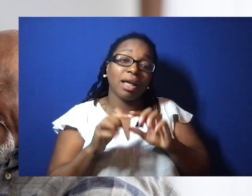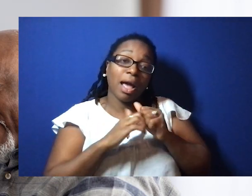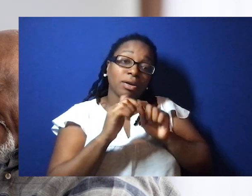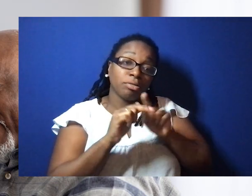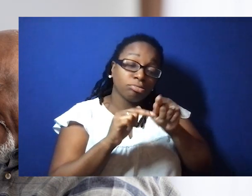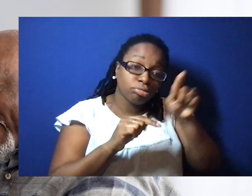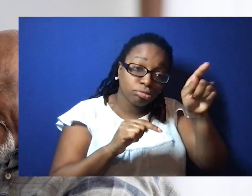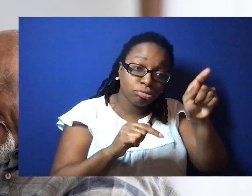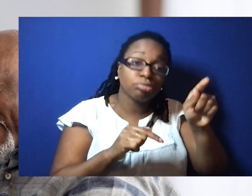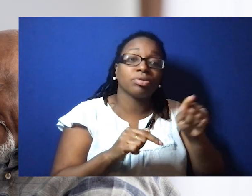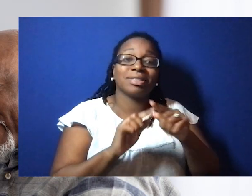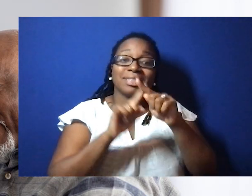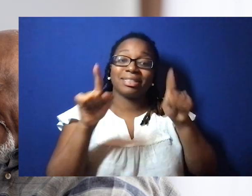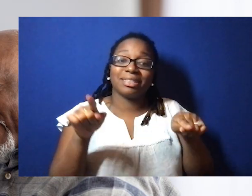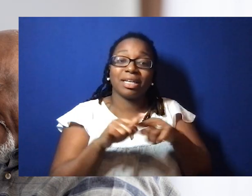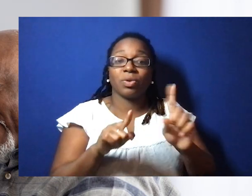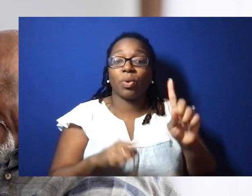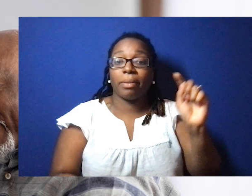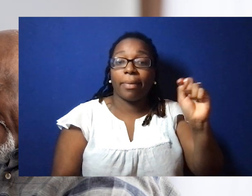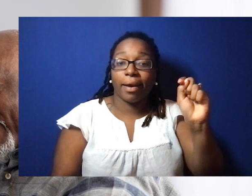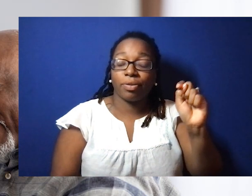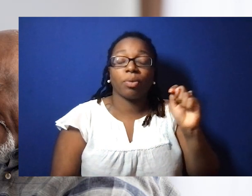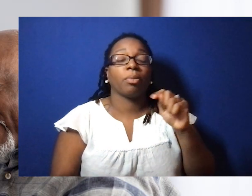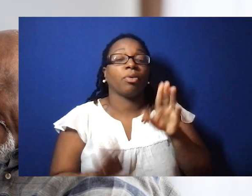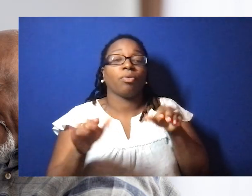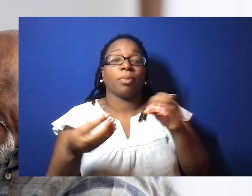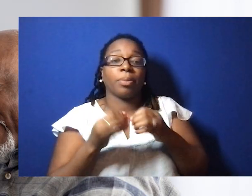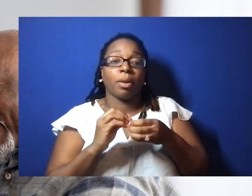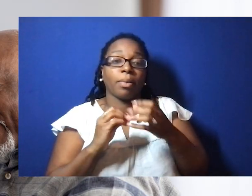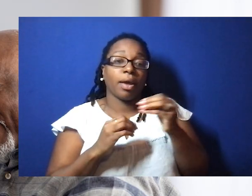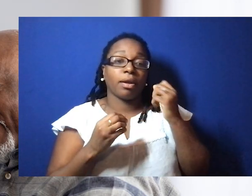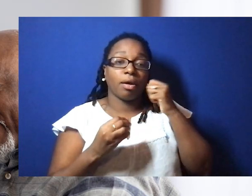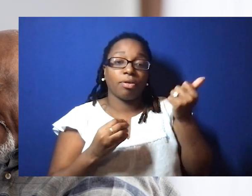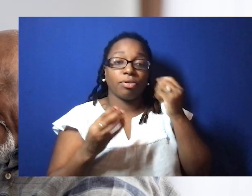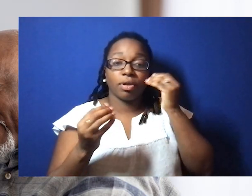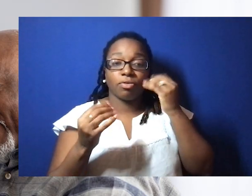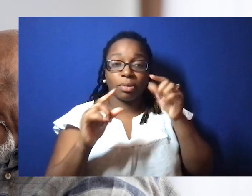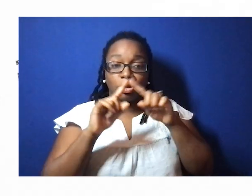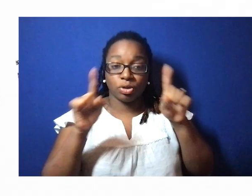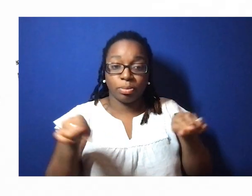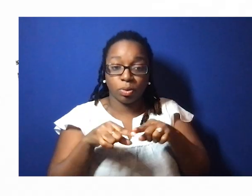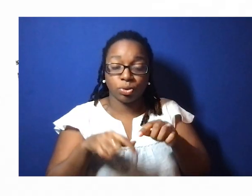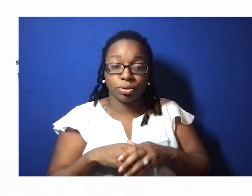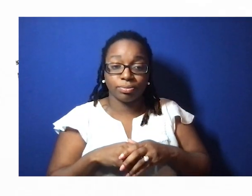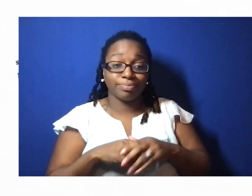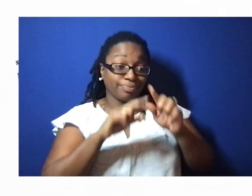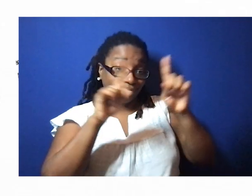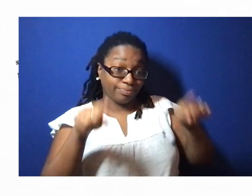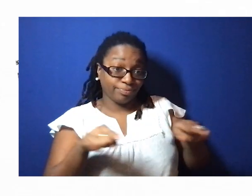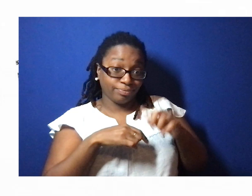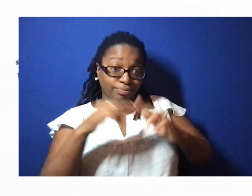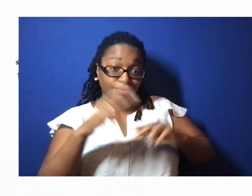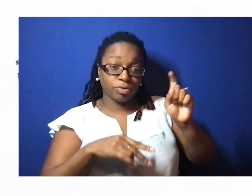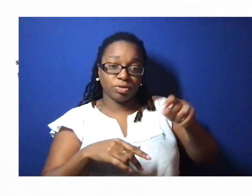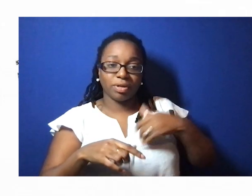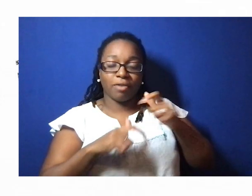site, signs to indicate restrooms, room numbers, and informational posters. The signage around your facility